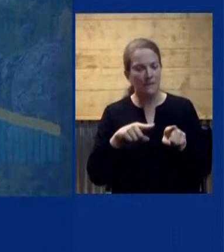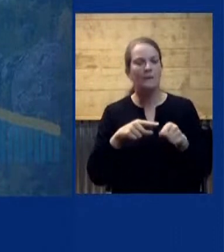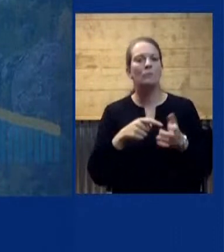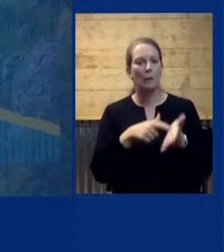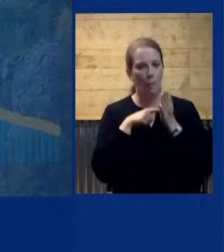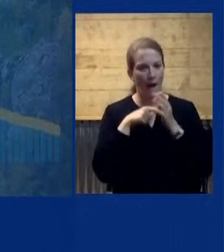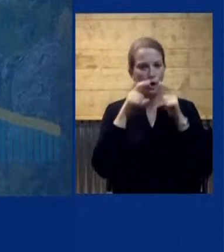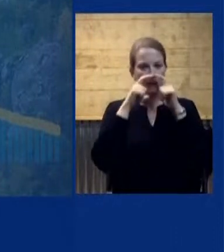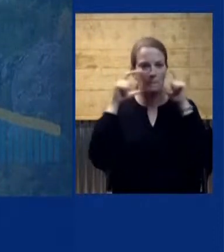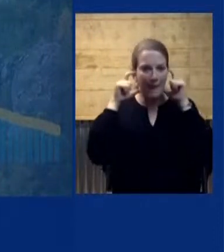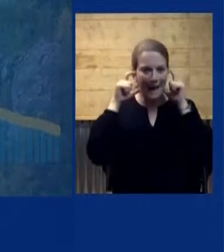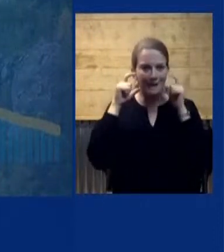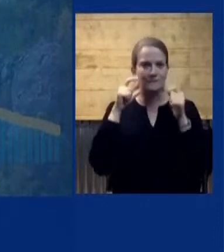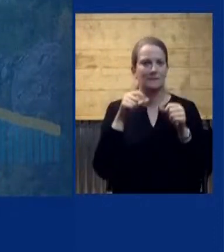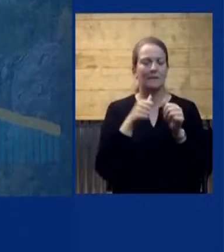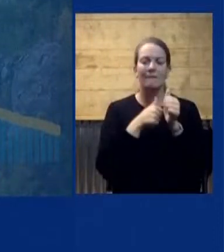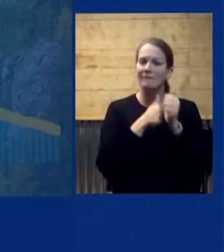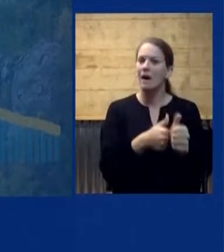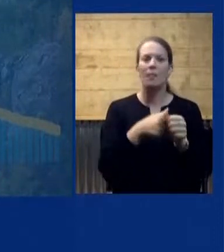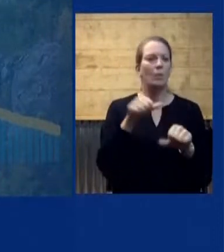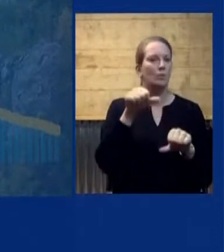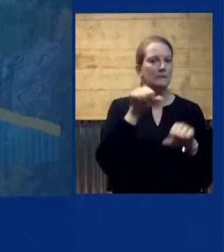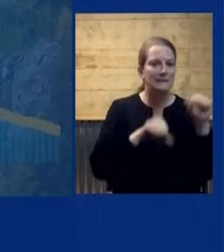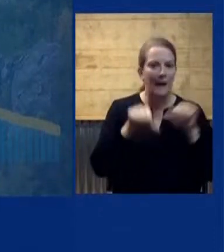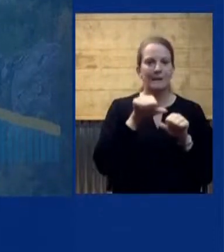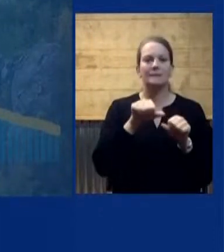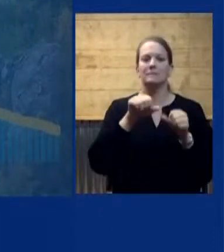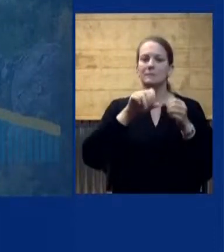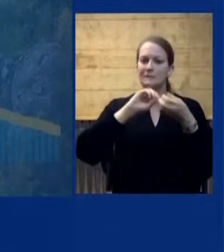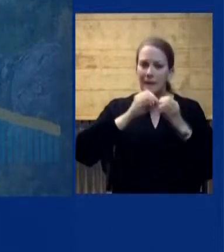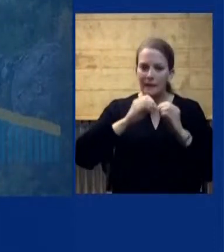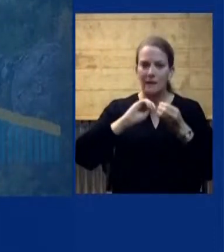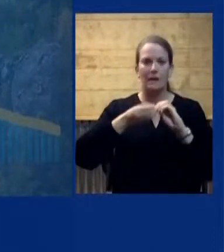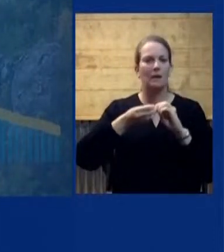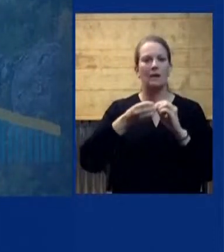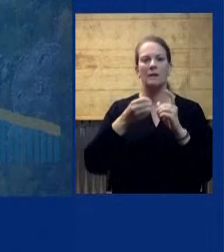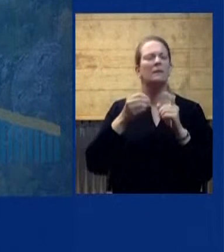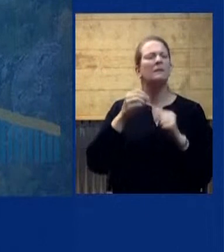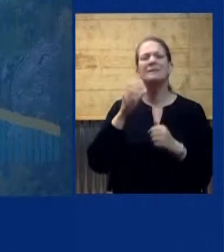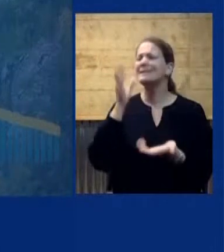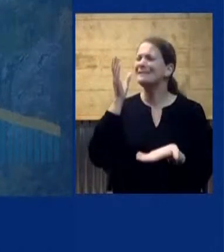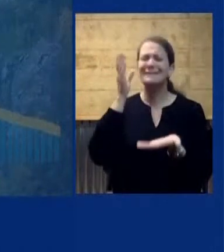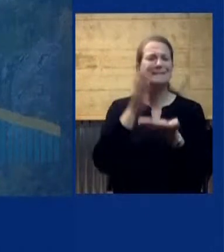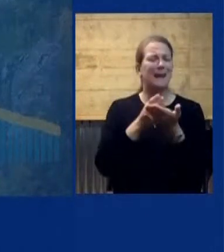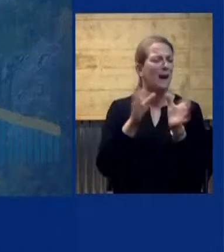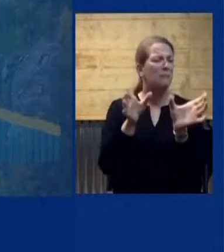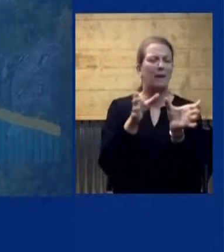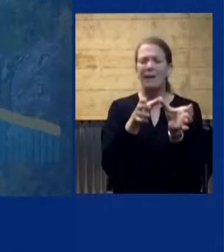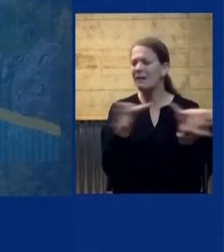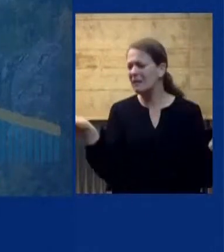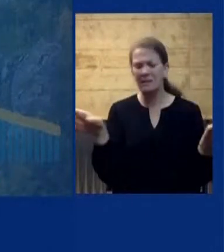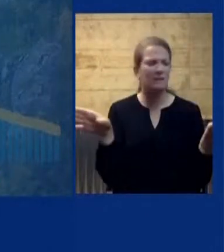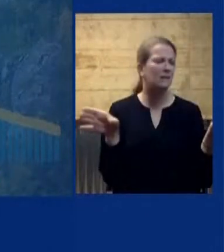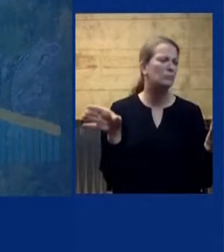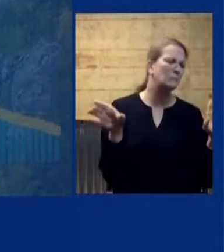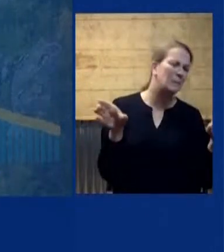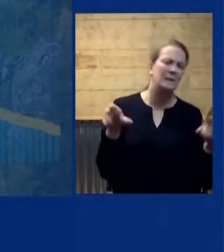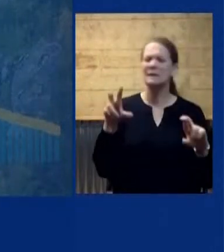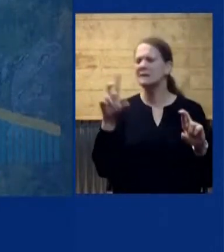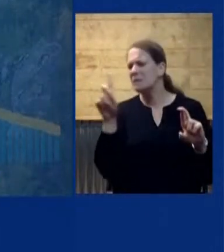science, follow the data, stop dividing people, stop playing politics,